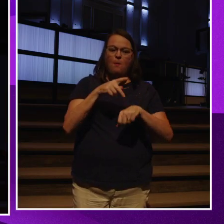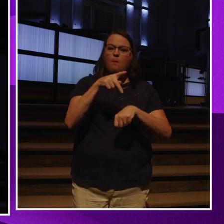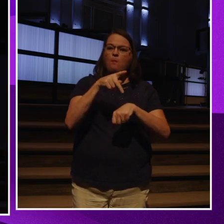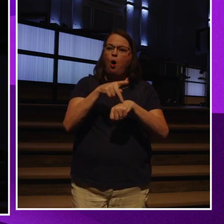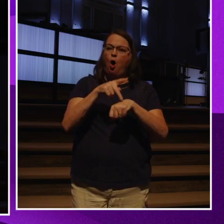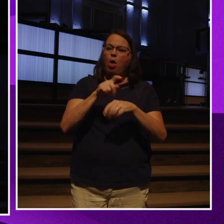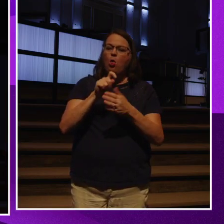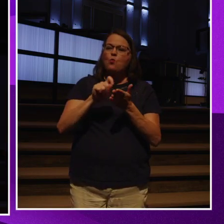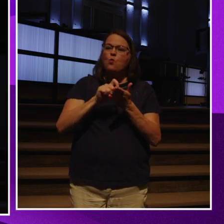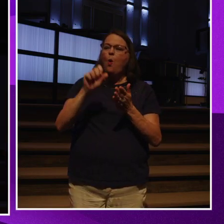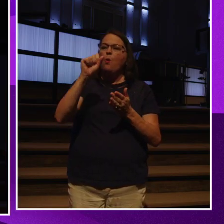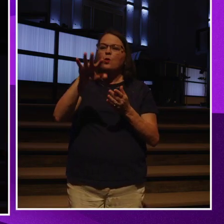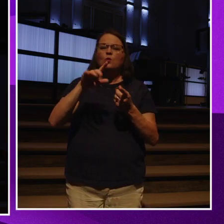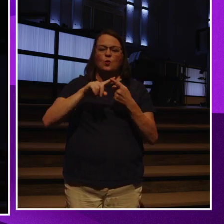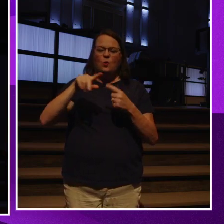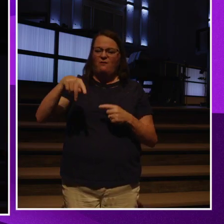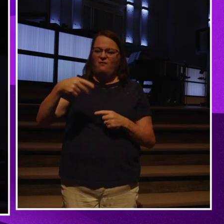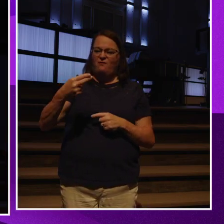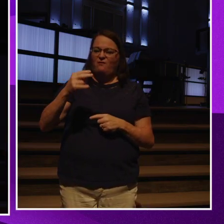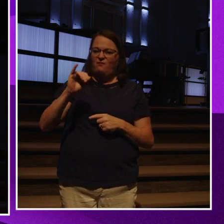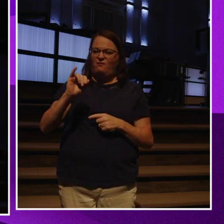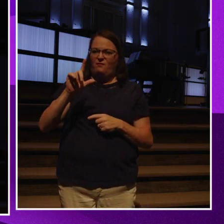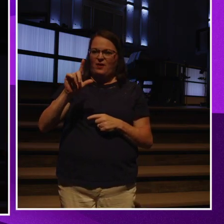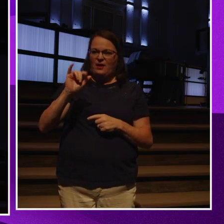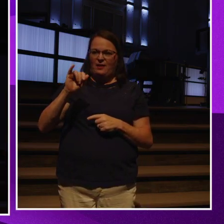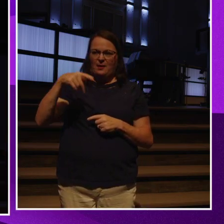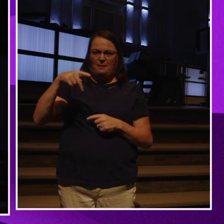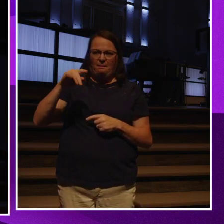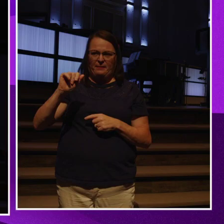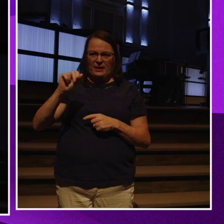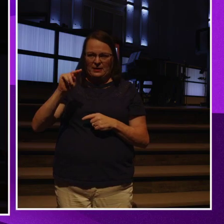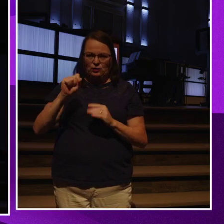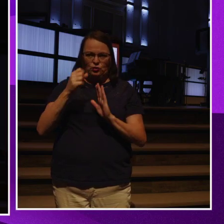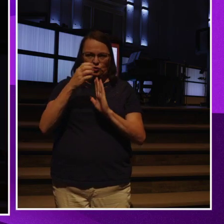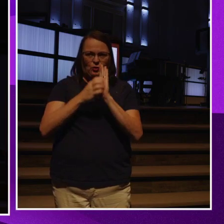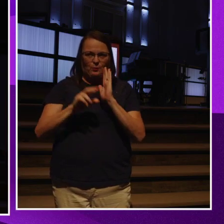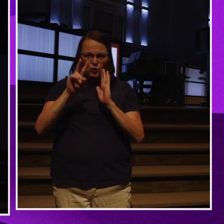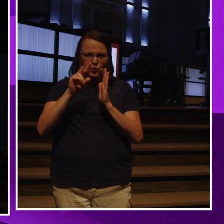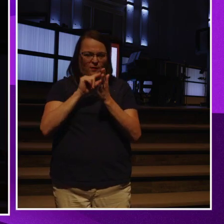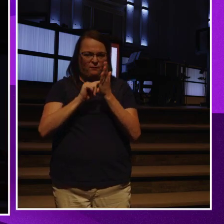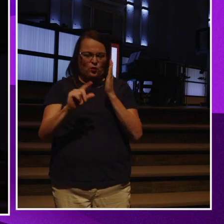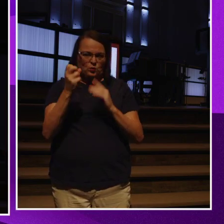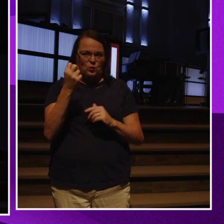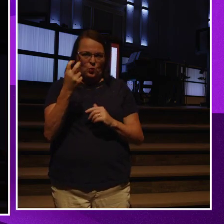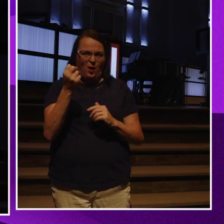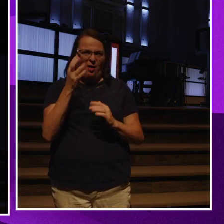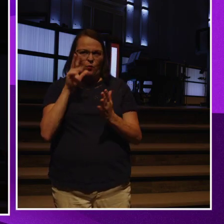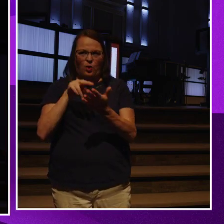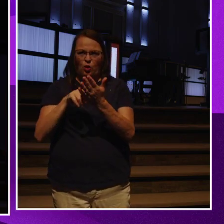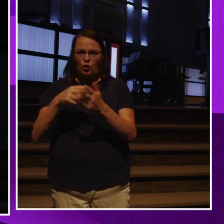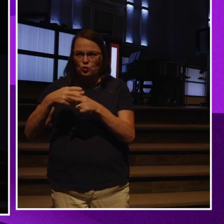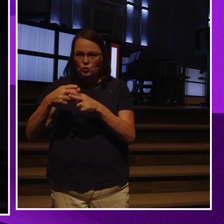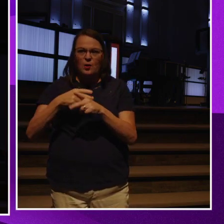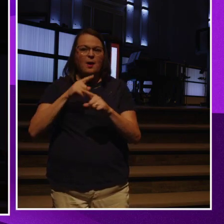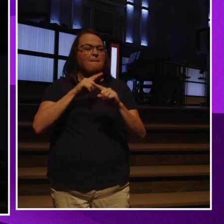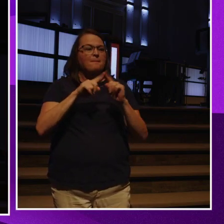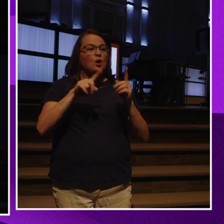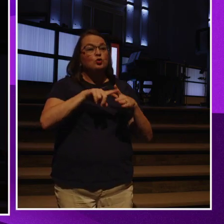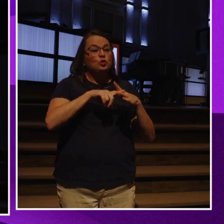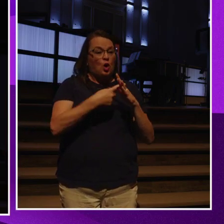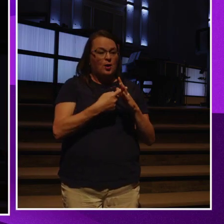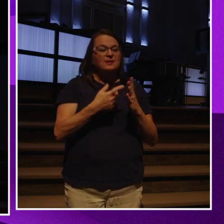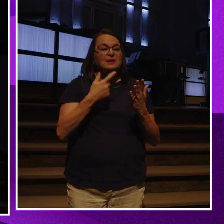the Philippians, chapter 2. We'll begin in verse 12 in just a few moments. But it starts this way, and it